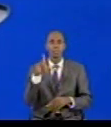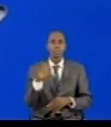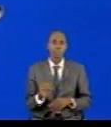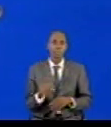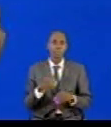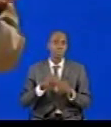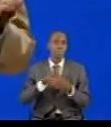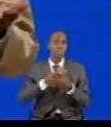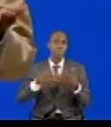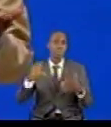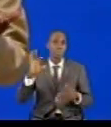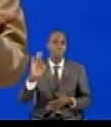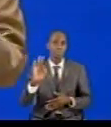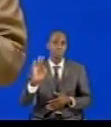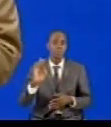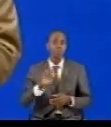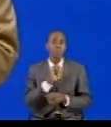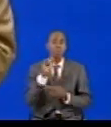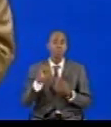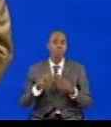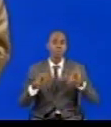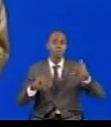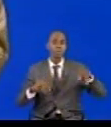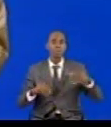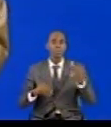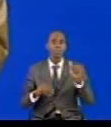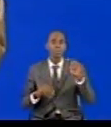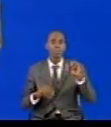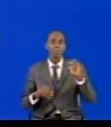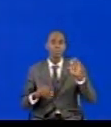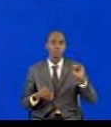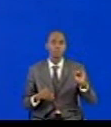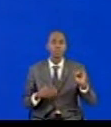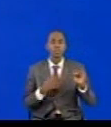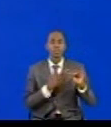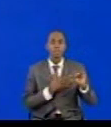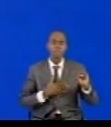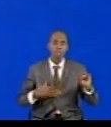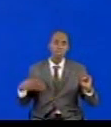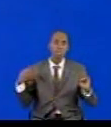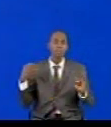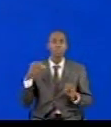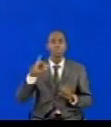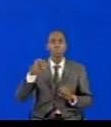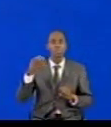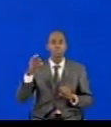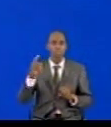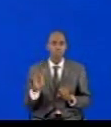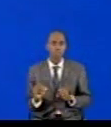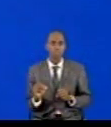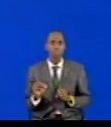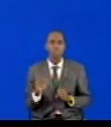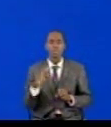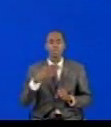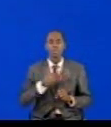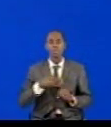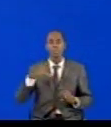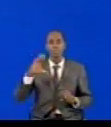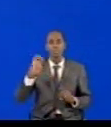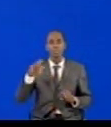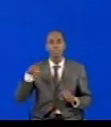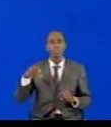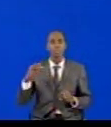and when James and Cephas and John, who seemed to